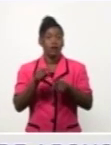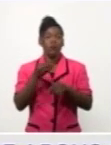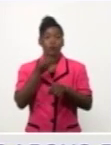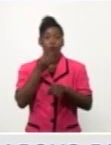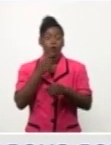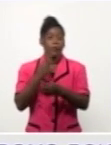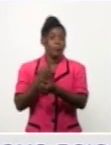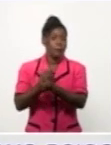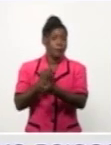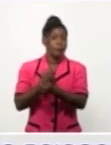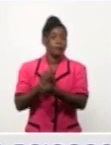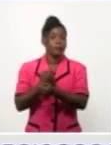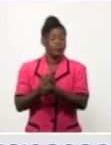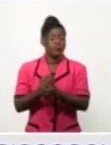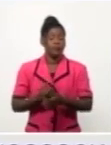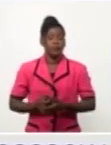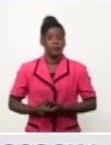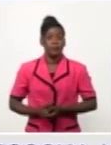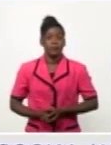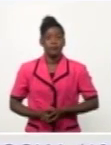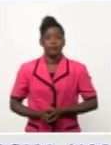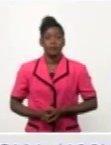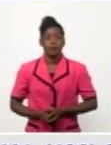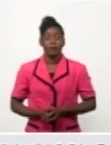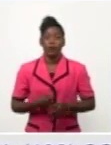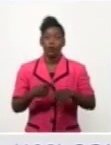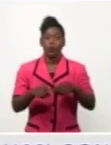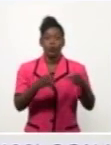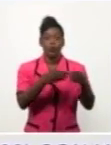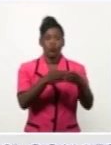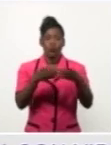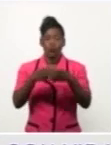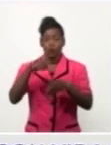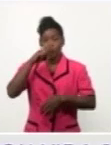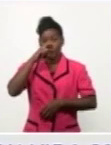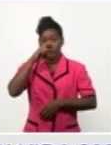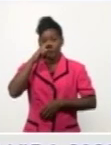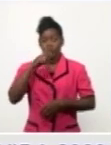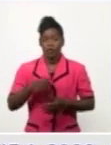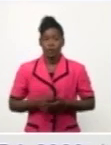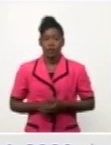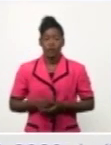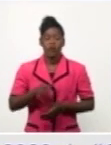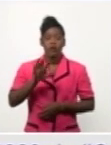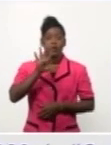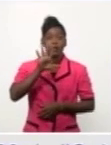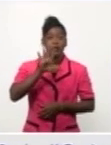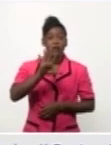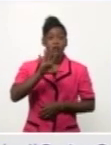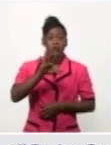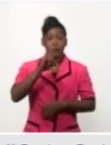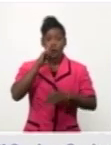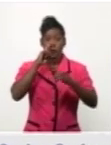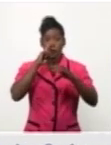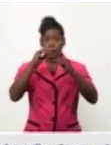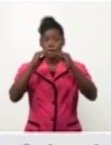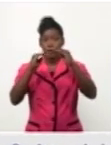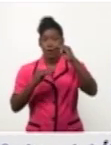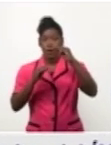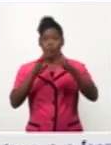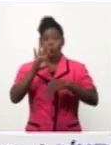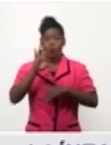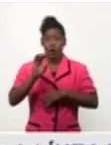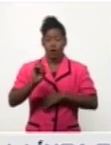diagnosed without the carrier having symptoms, and to insist on the fact that the risk that this group poses is very